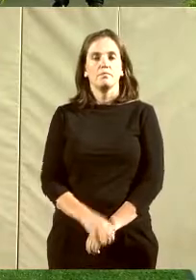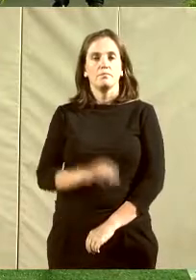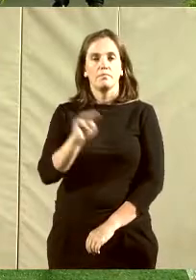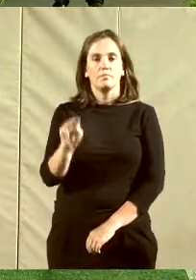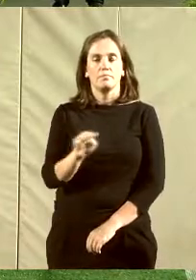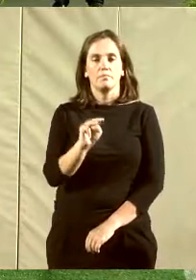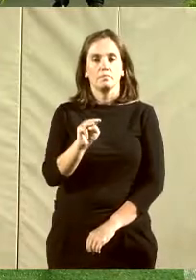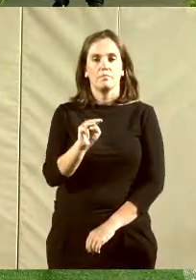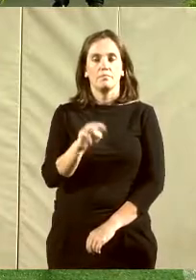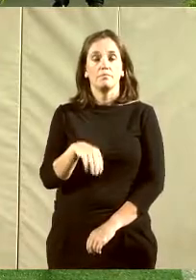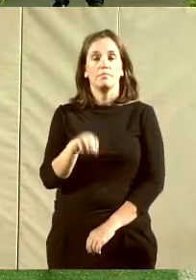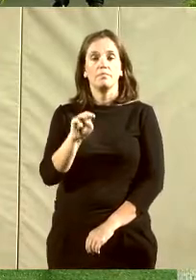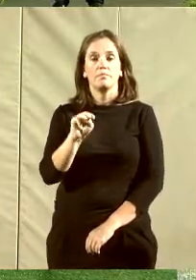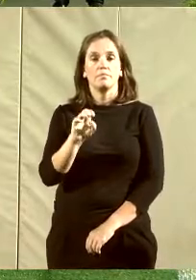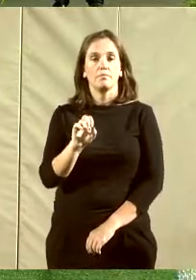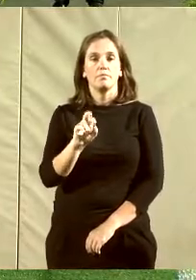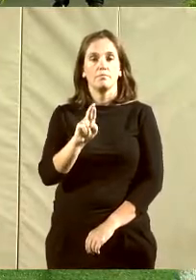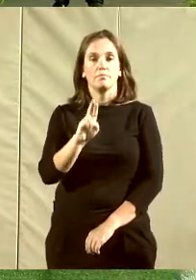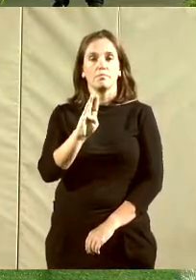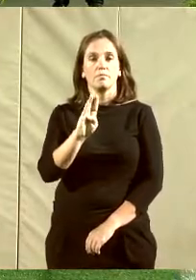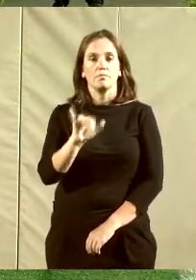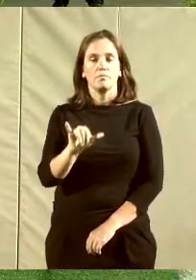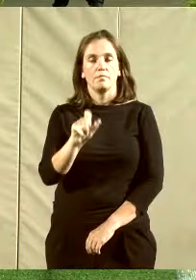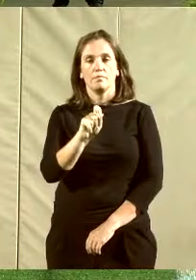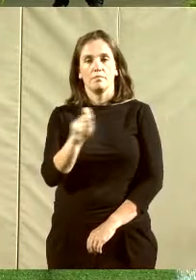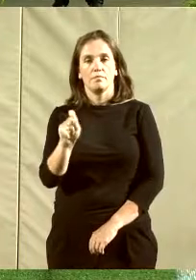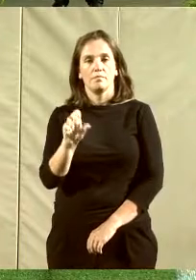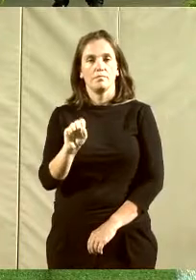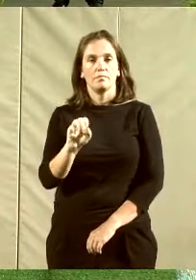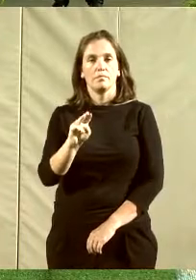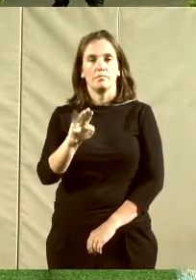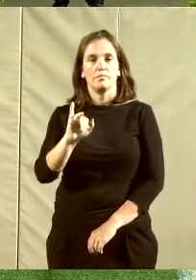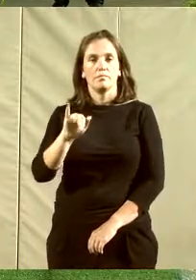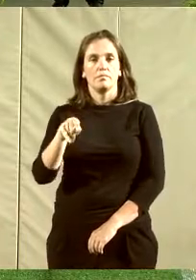Michael Thomas Morby Smith.